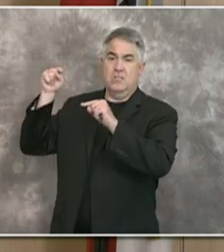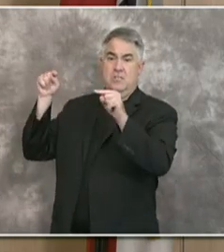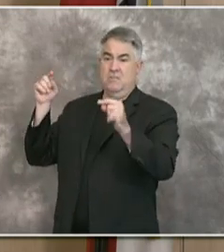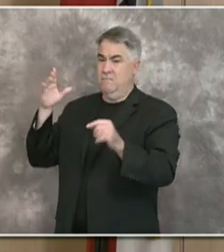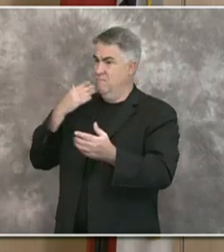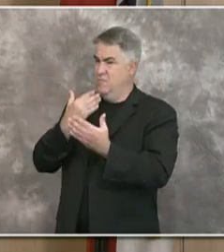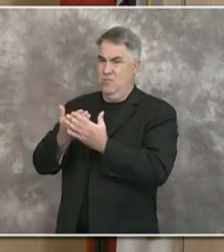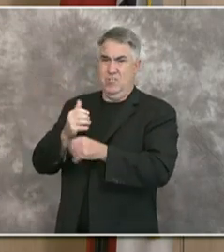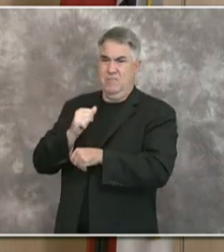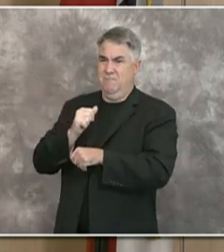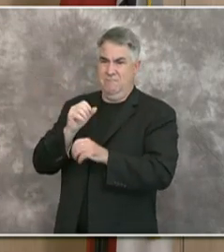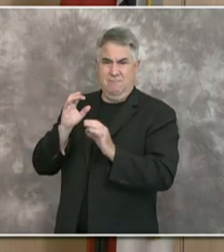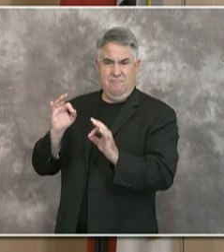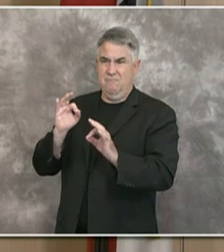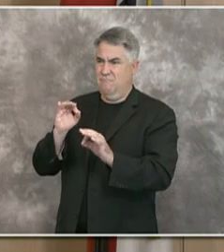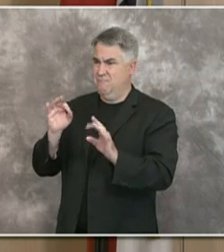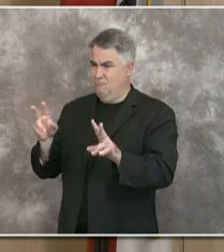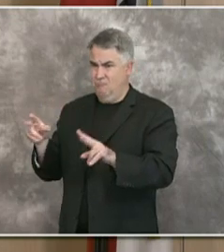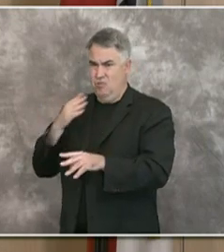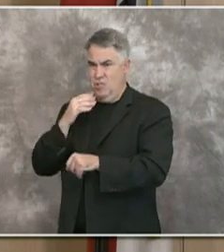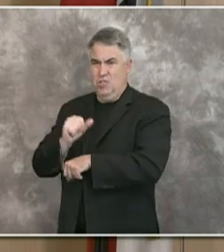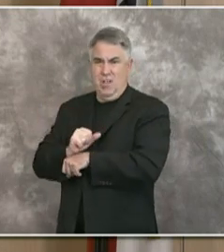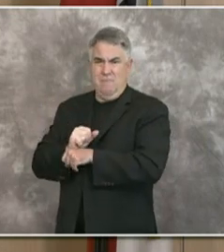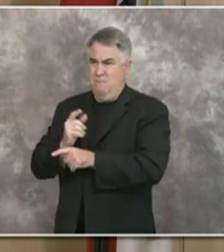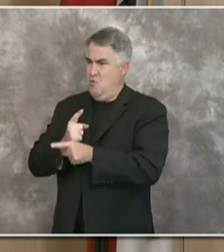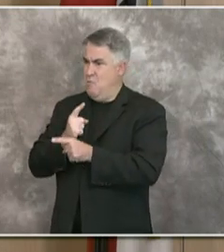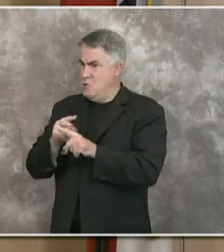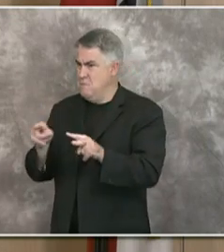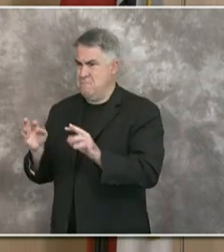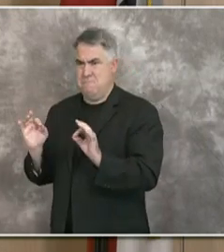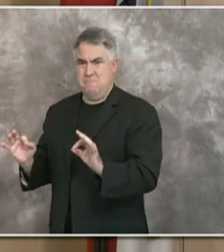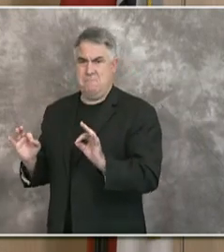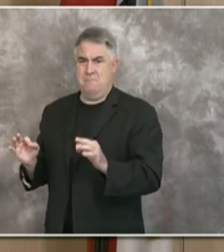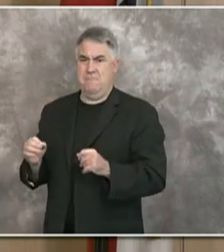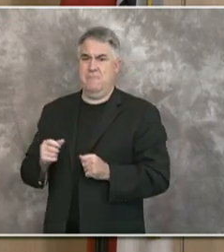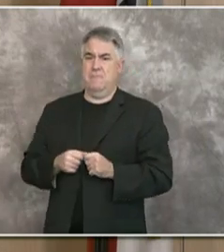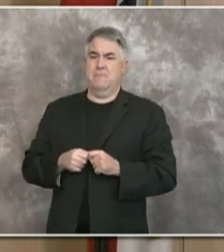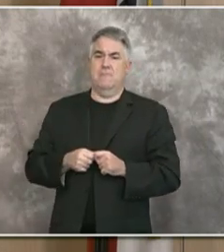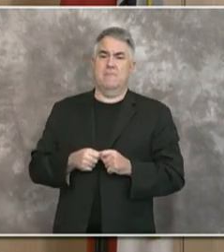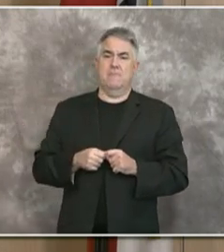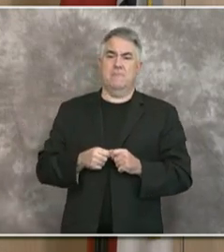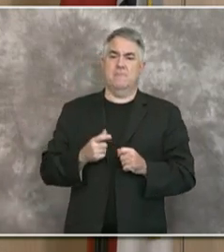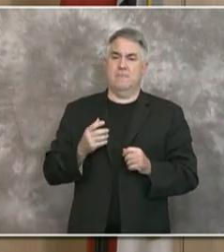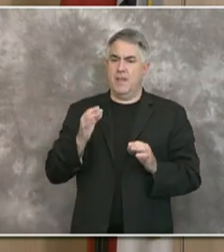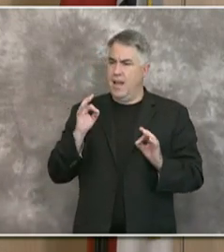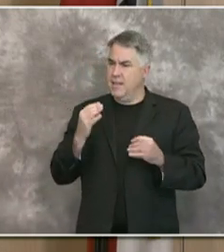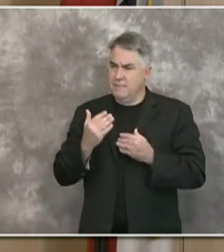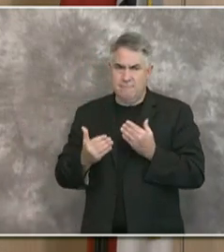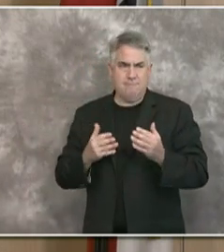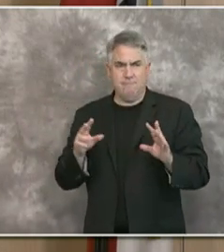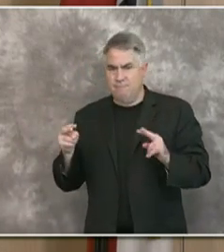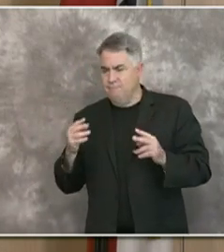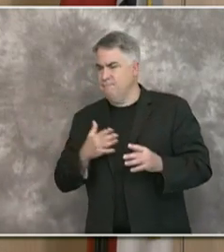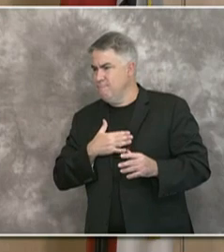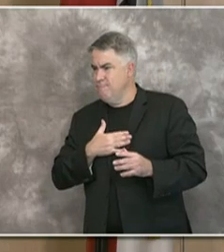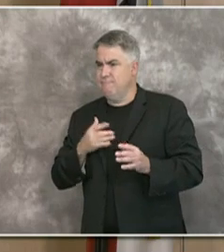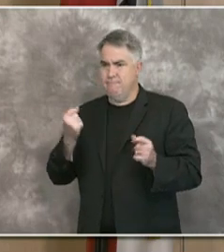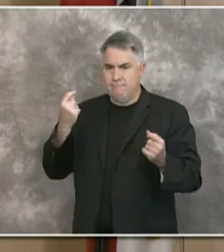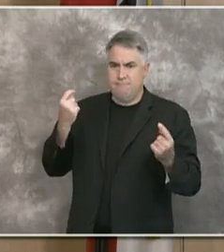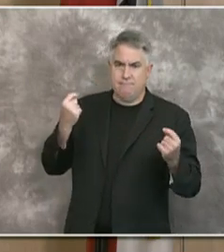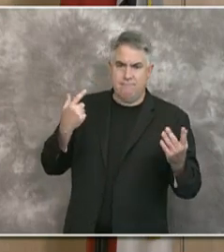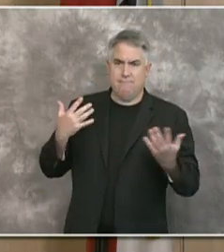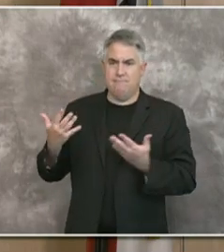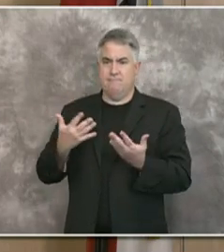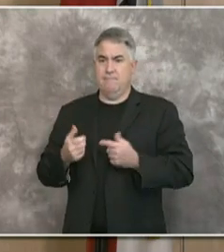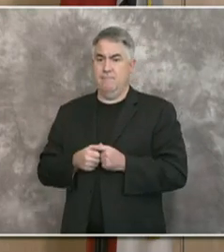very thorough and appropriately kind level of enforcement to keep people moving along. Obviously, the situation in Carlsbad